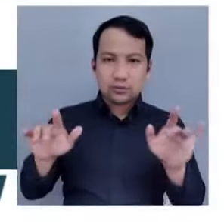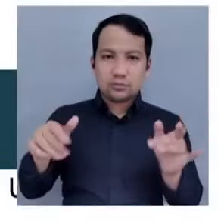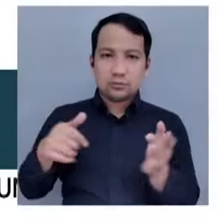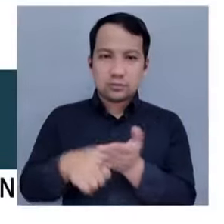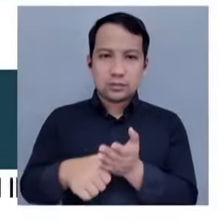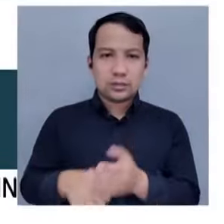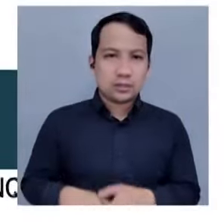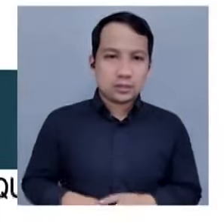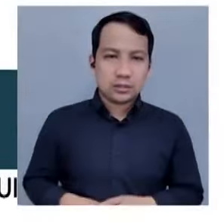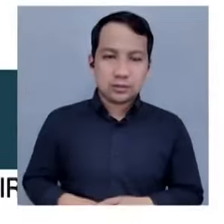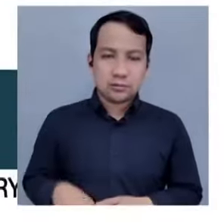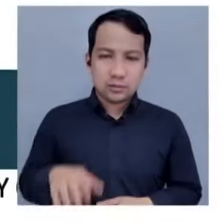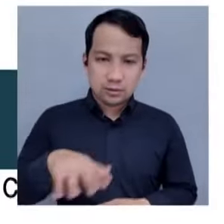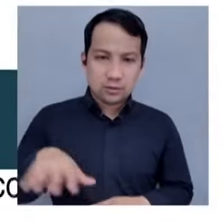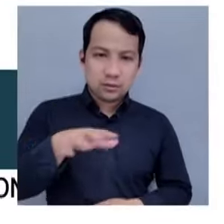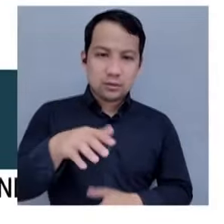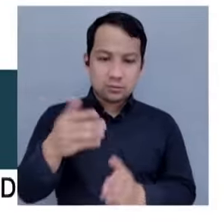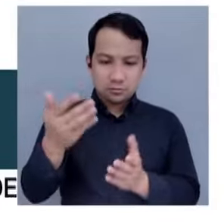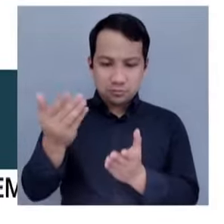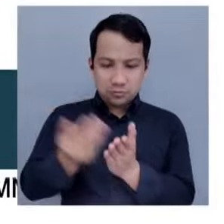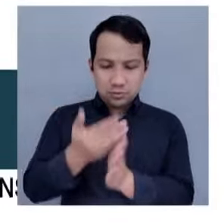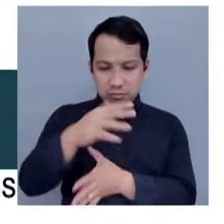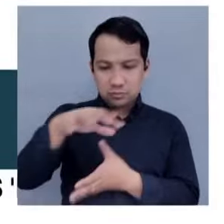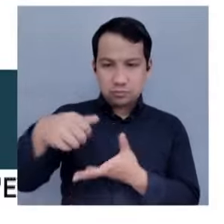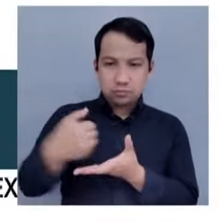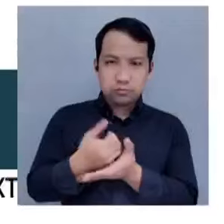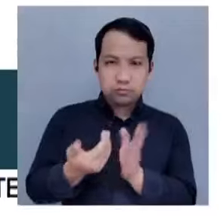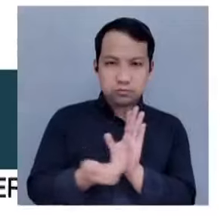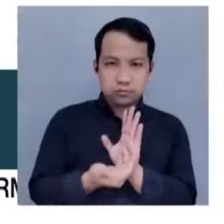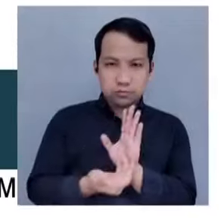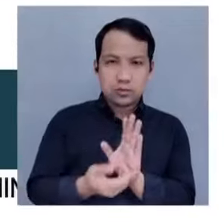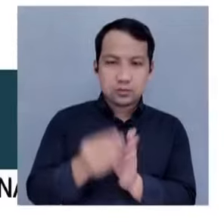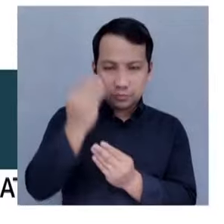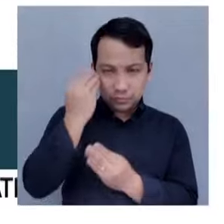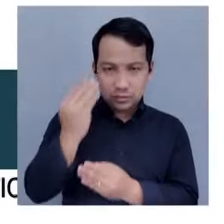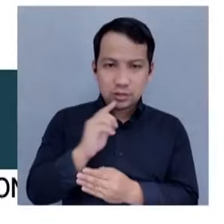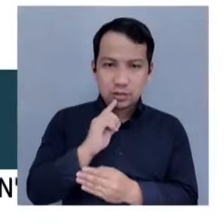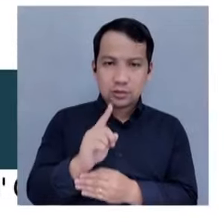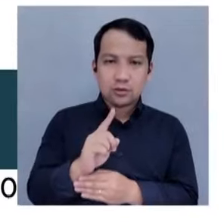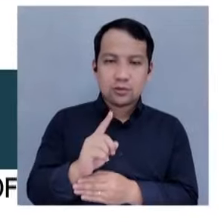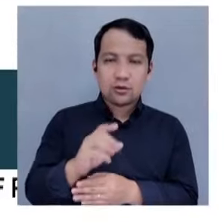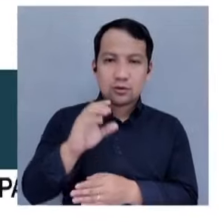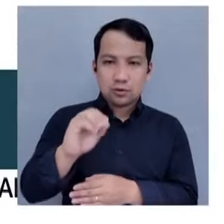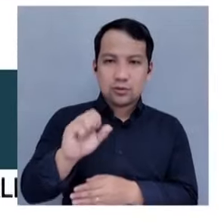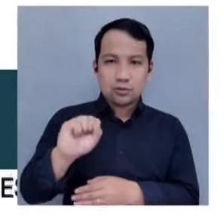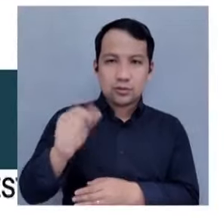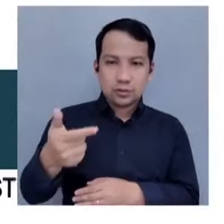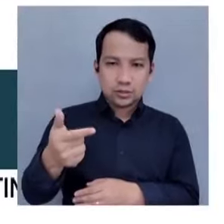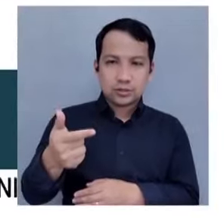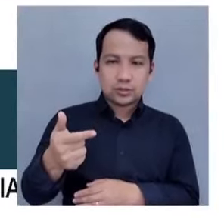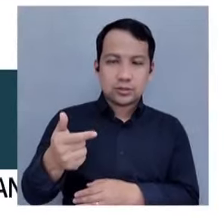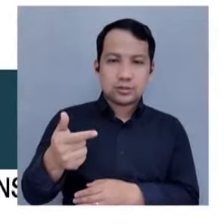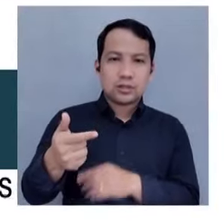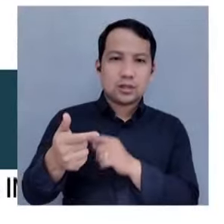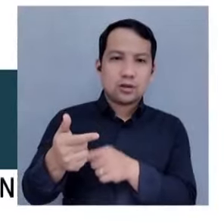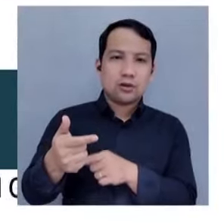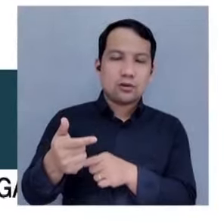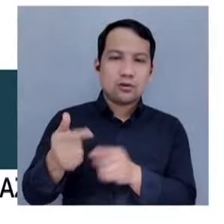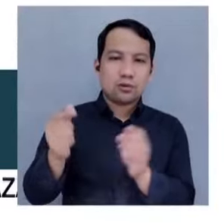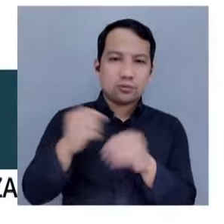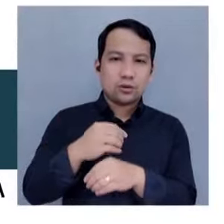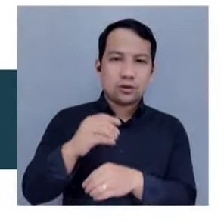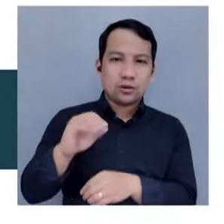All of these pieces of evidence that we gathered should be used by the Office of the Solicitor General in